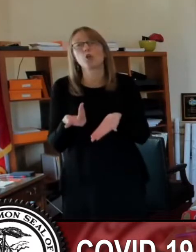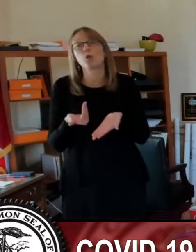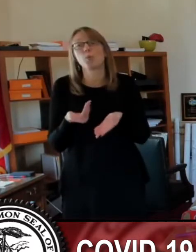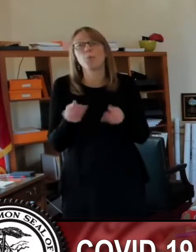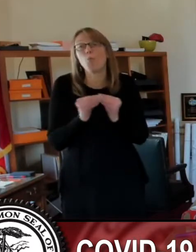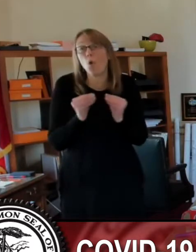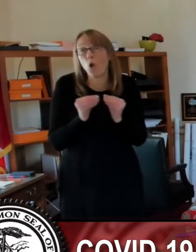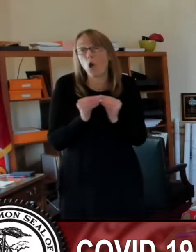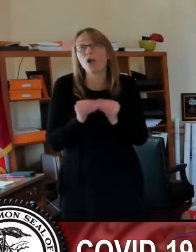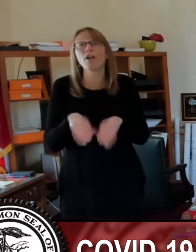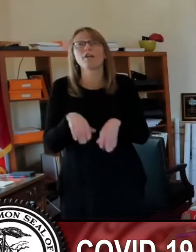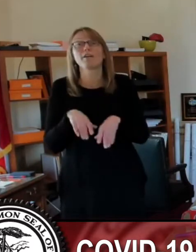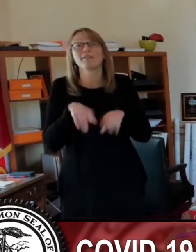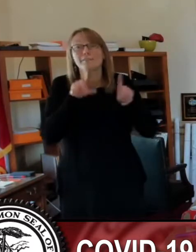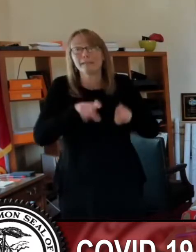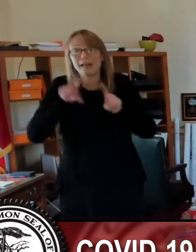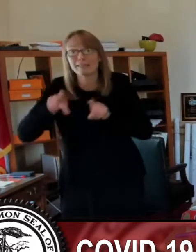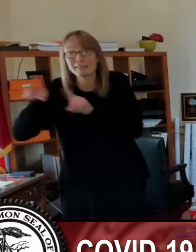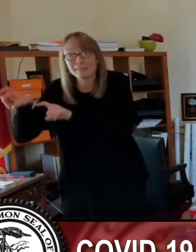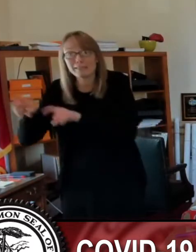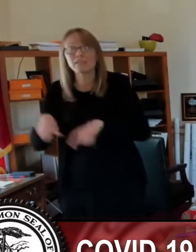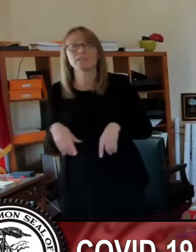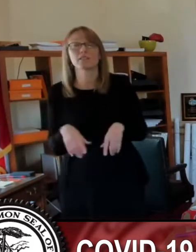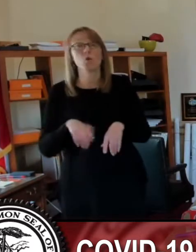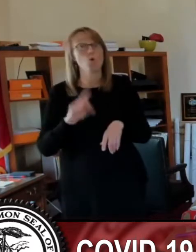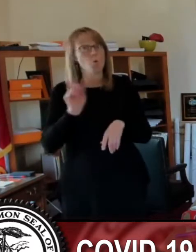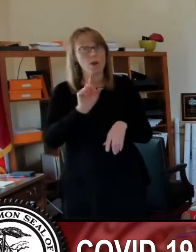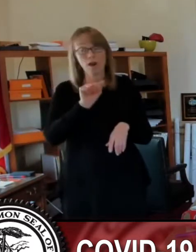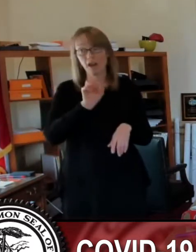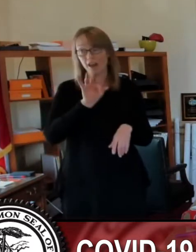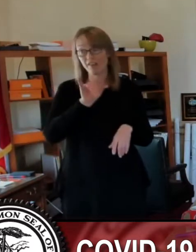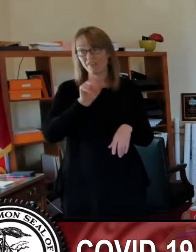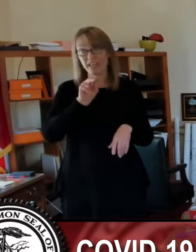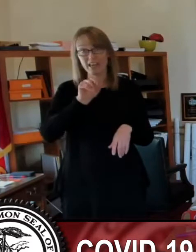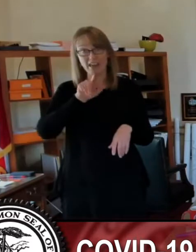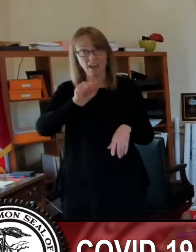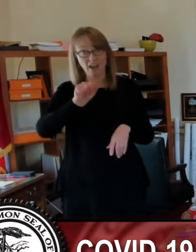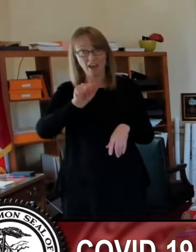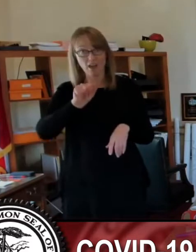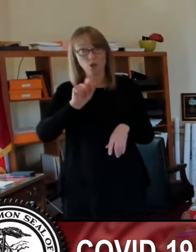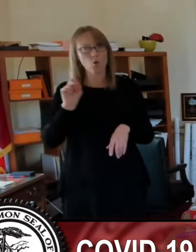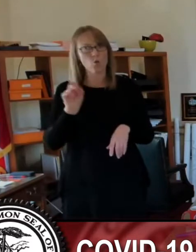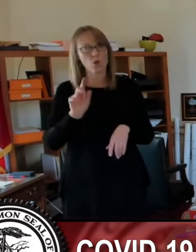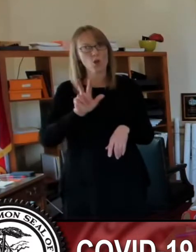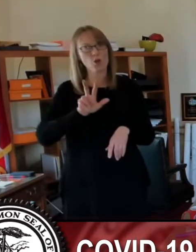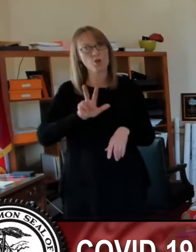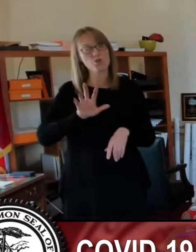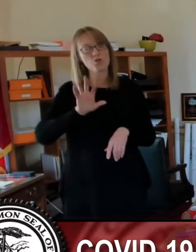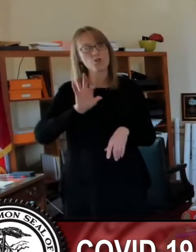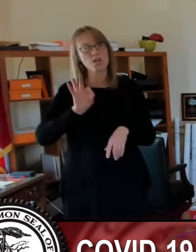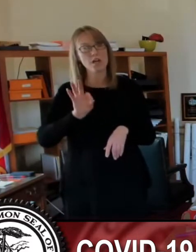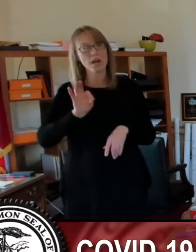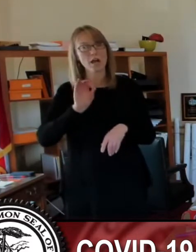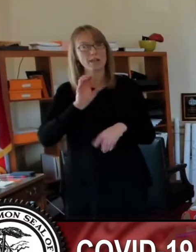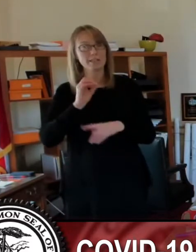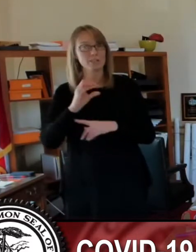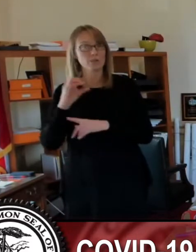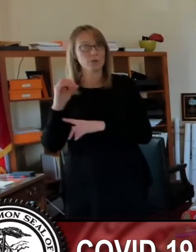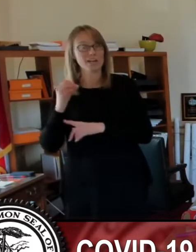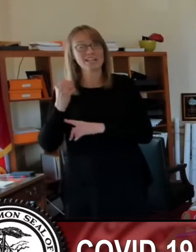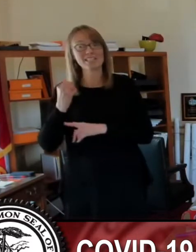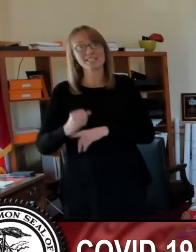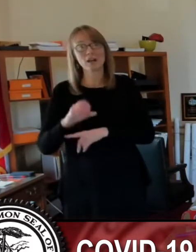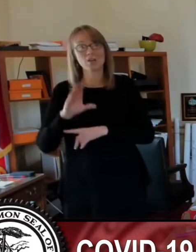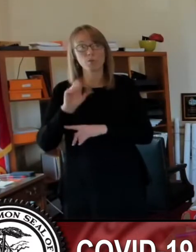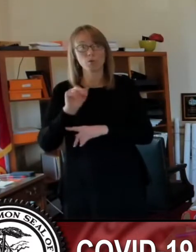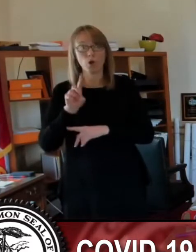Affinia, I'm sorry, I couldn't spit that out for a minute. At the Affinia testing site, 3900 block of South Broadway. They have been